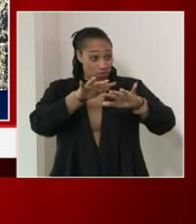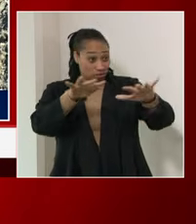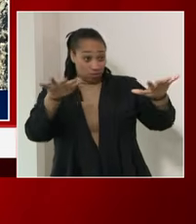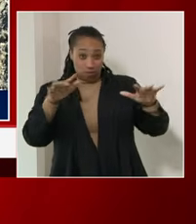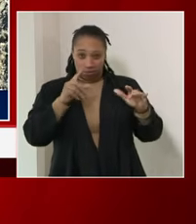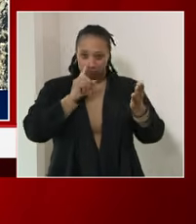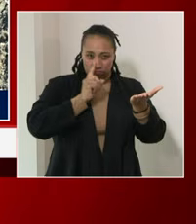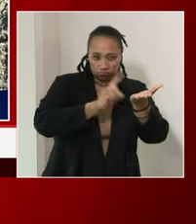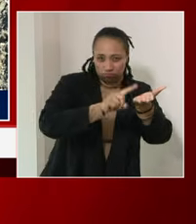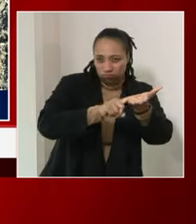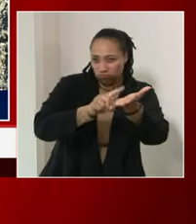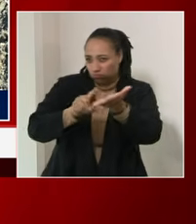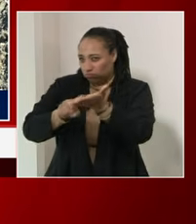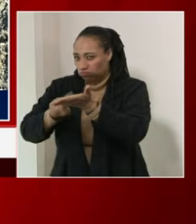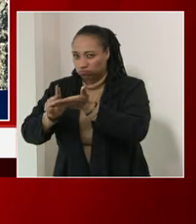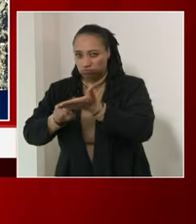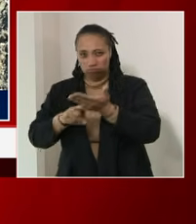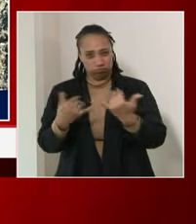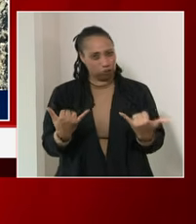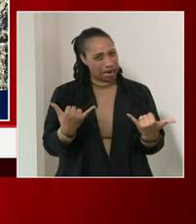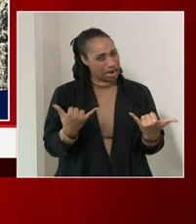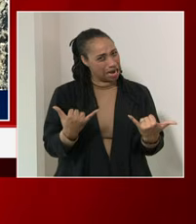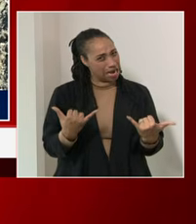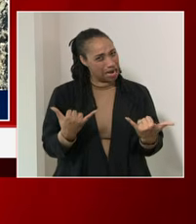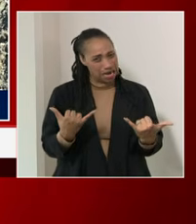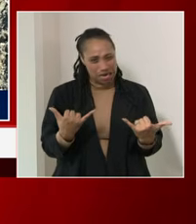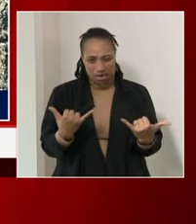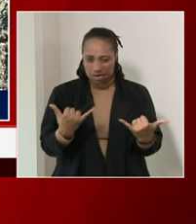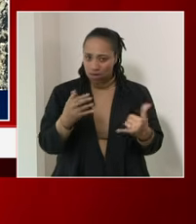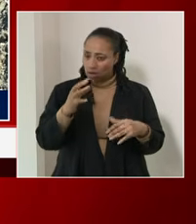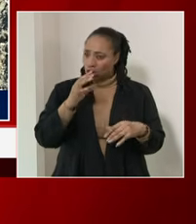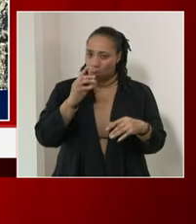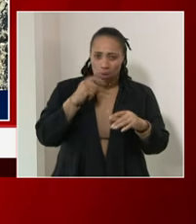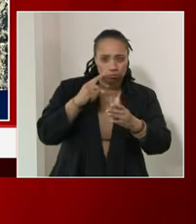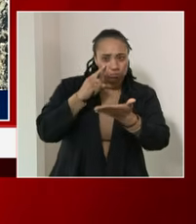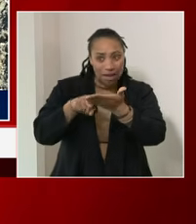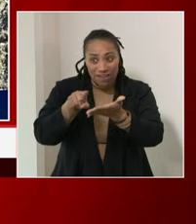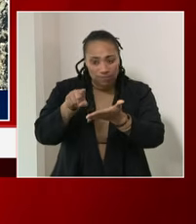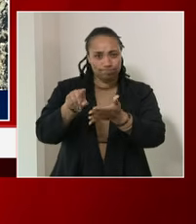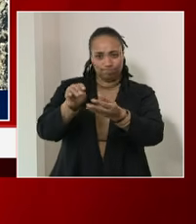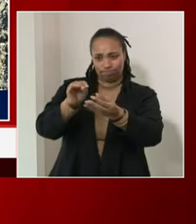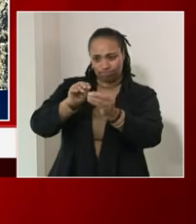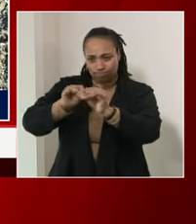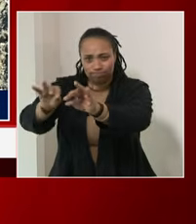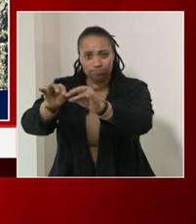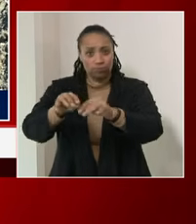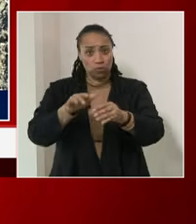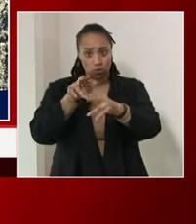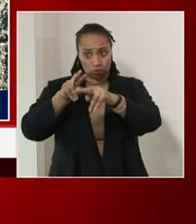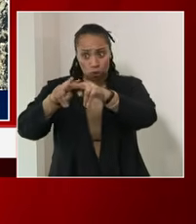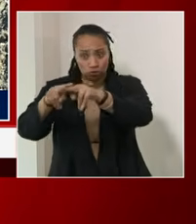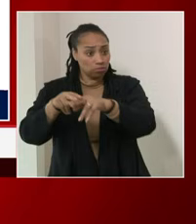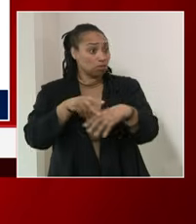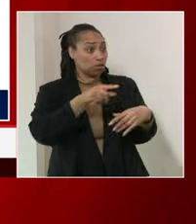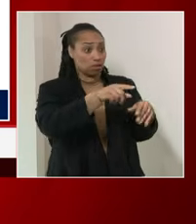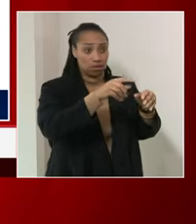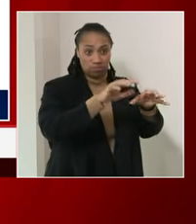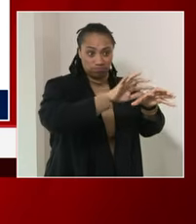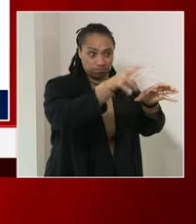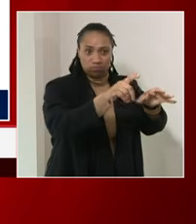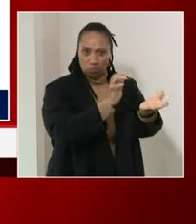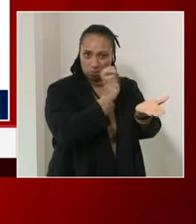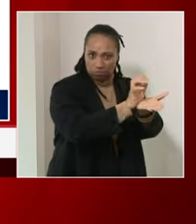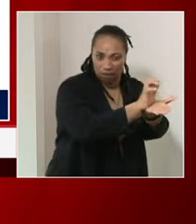We are being very targeted. We know salting and plowing in some cases is having limited impact.